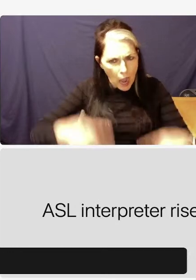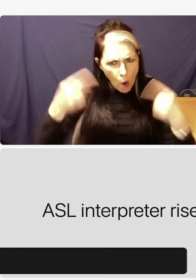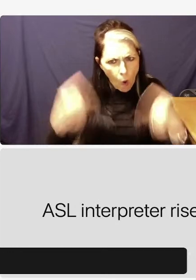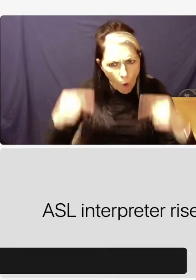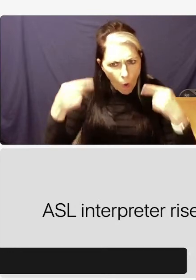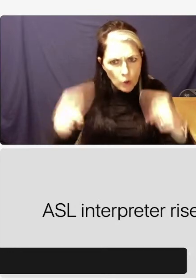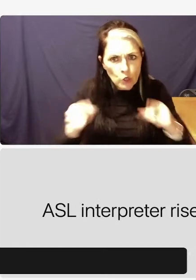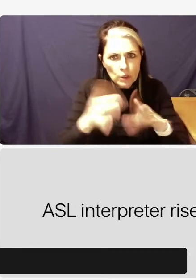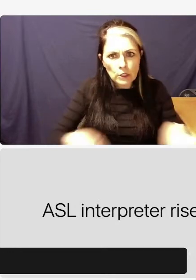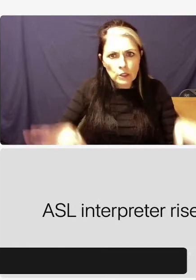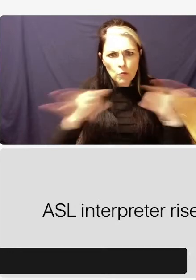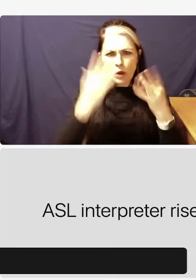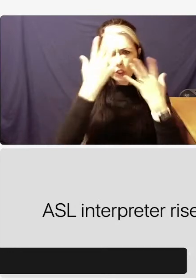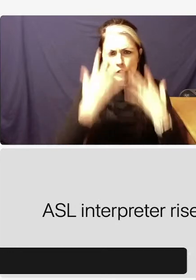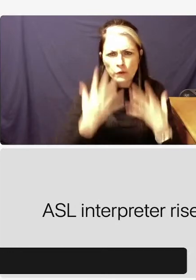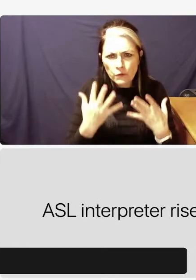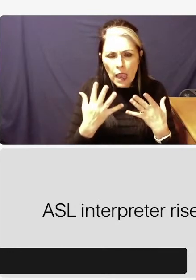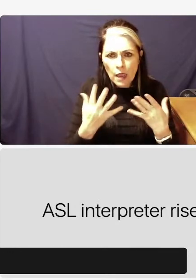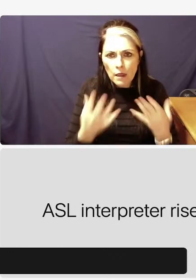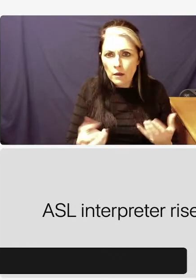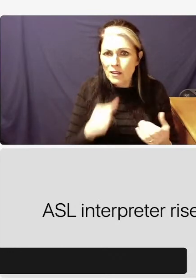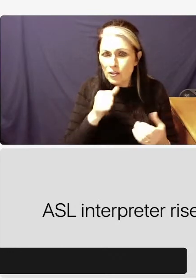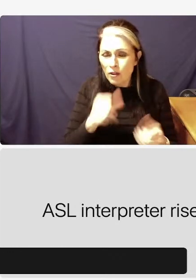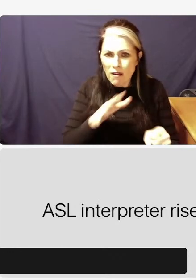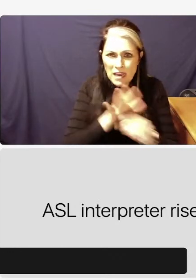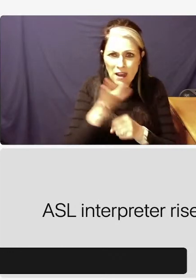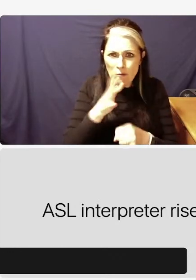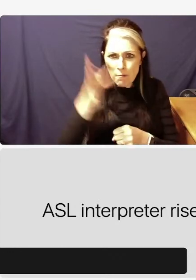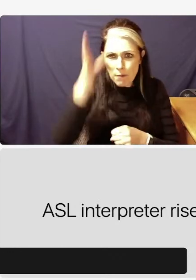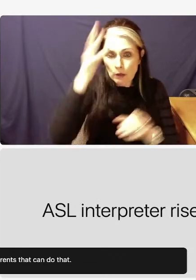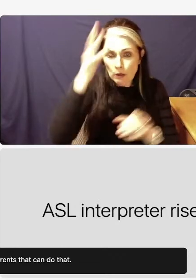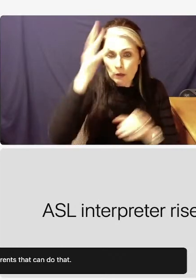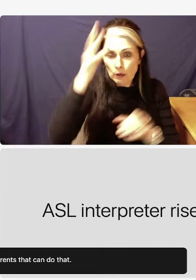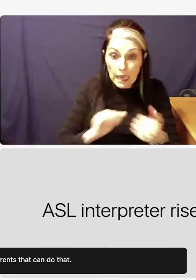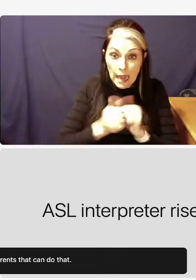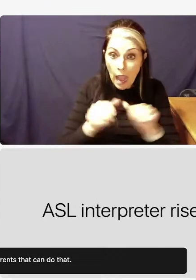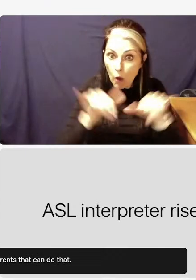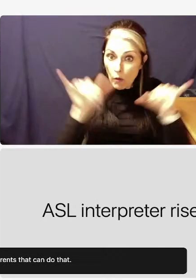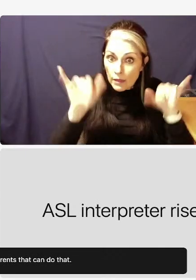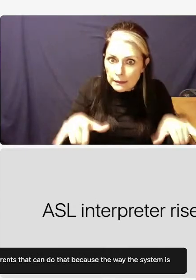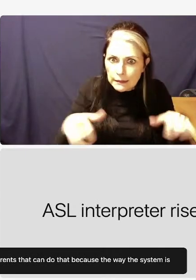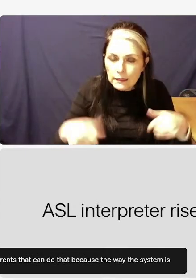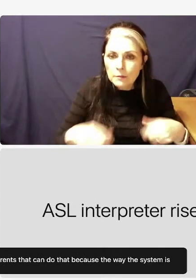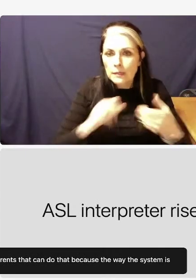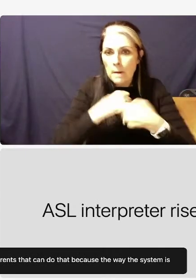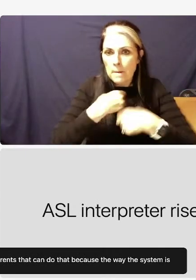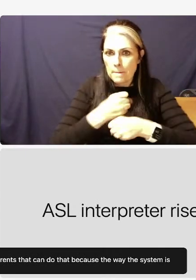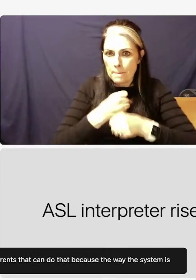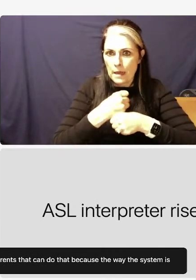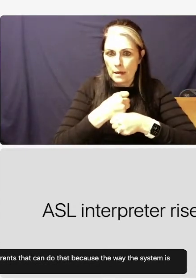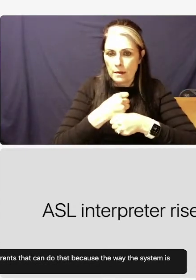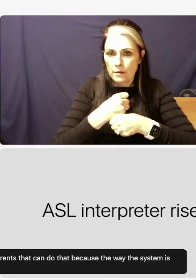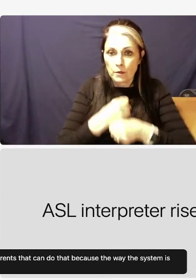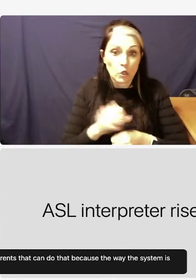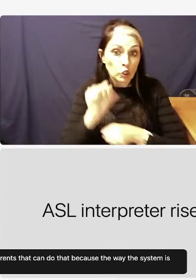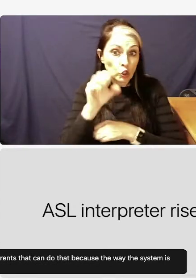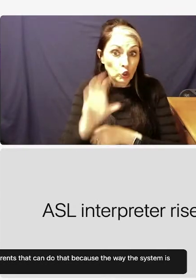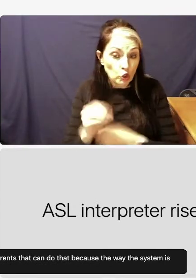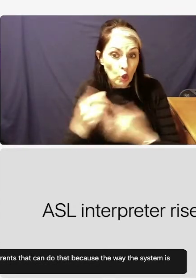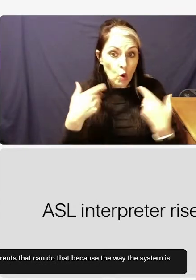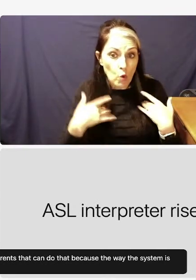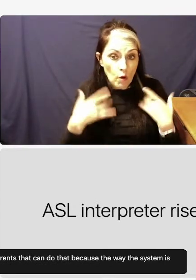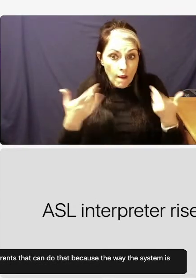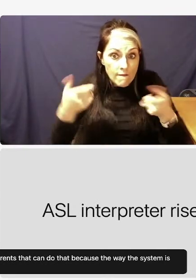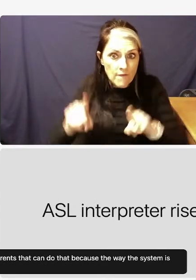it's unfortunate that there's not many parents that can do that because the way the system is designed so in the event that